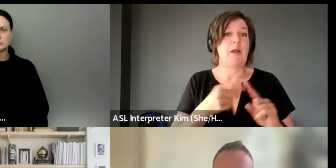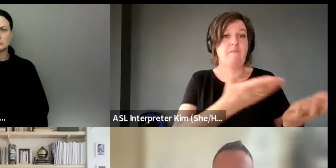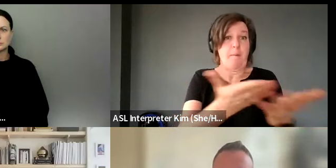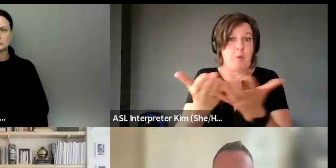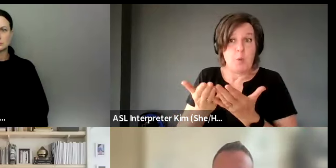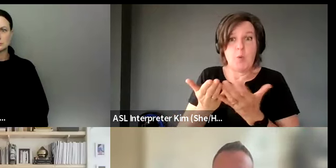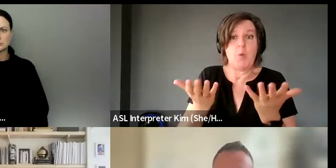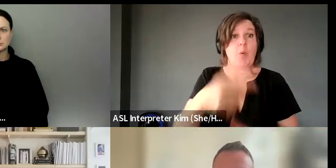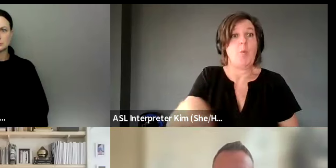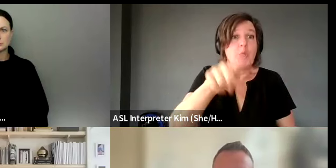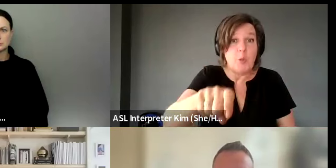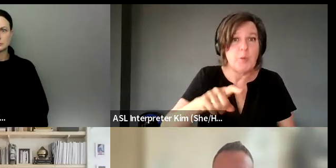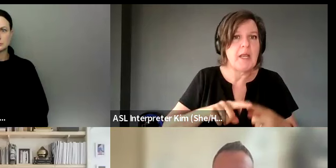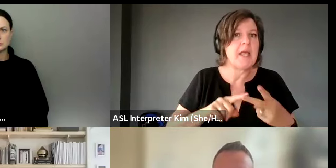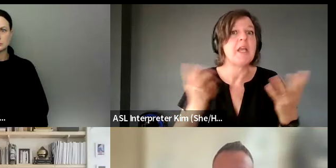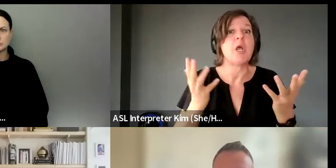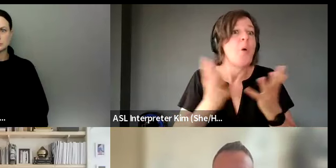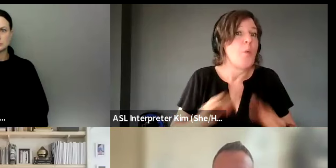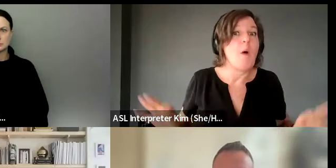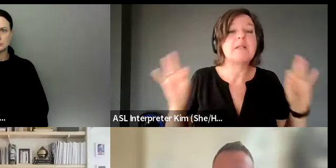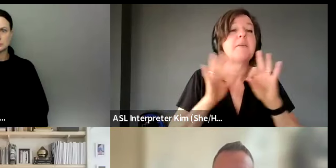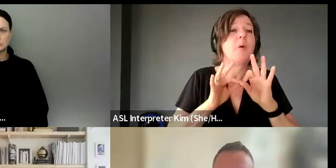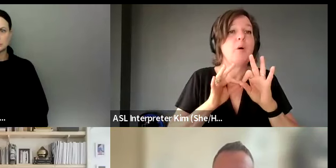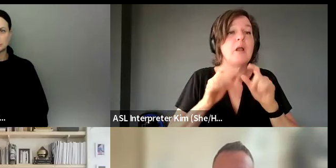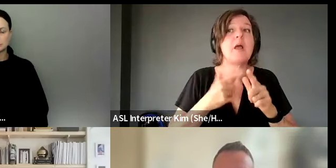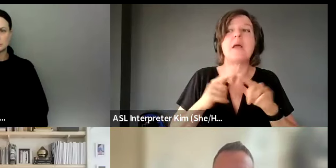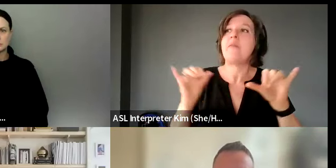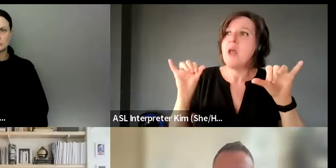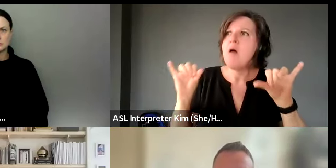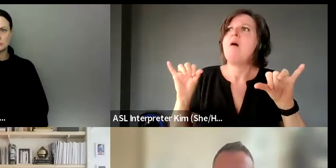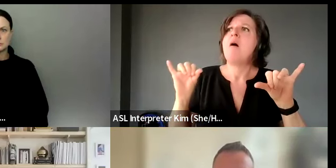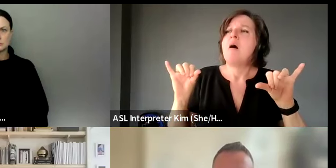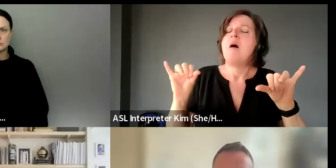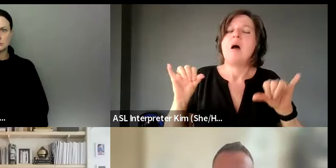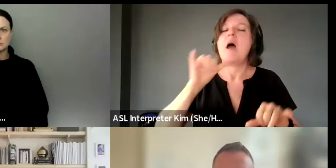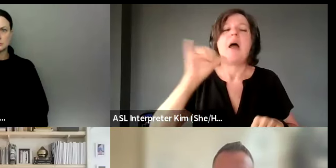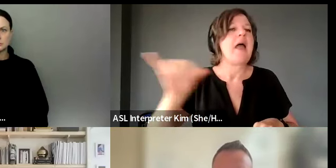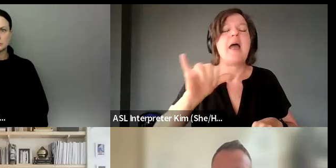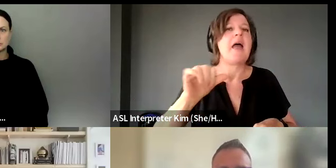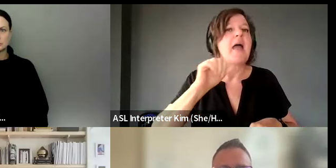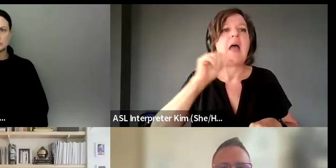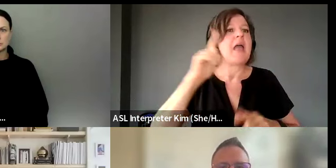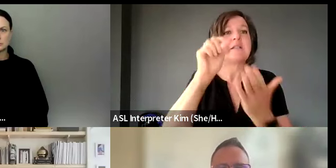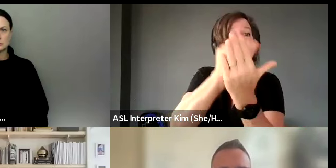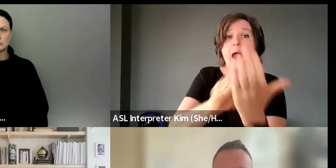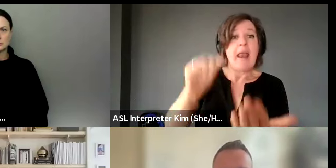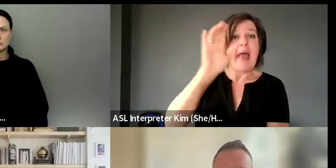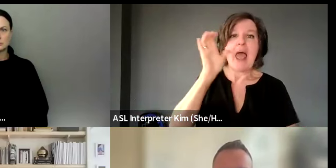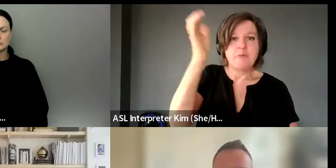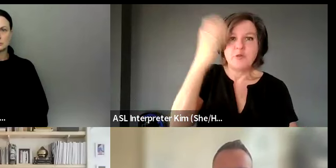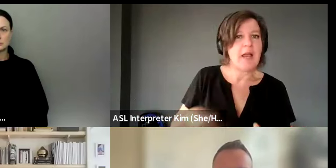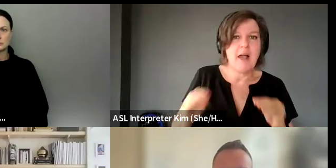need, what's important, you know. And then suddenly it's not just like this. I always say it's not an abstract concept anymore,